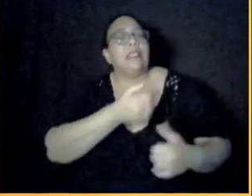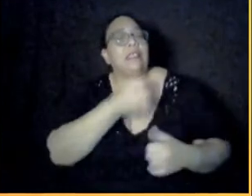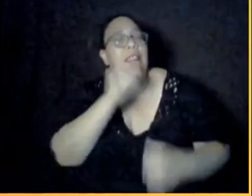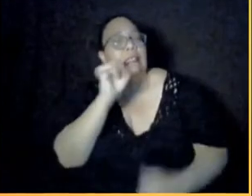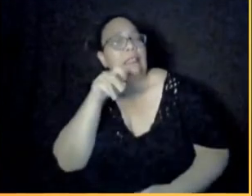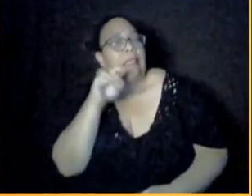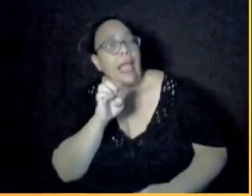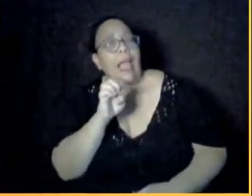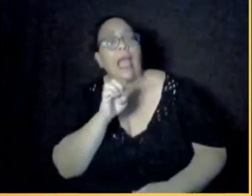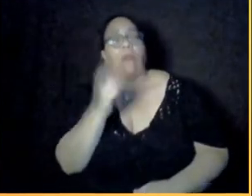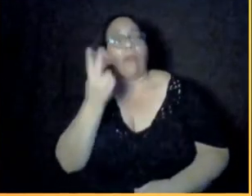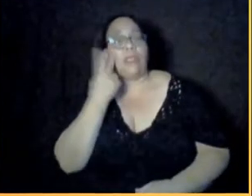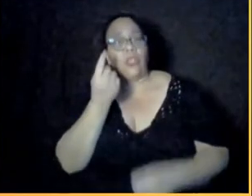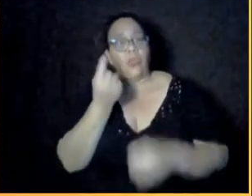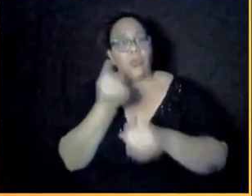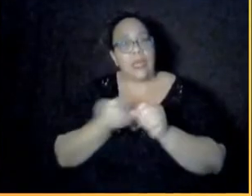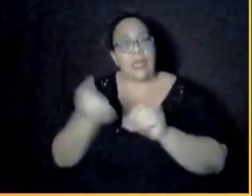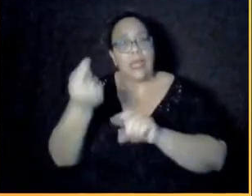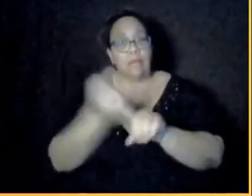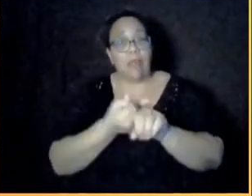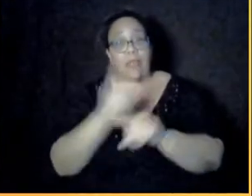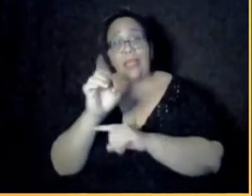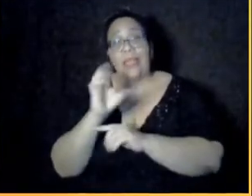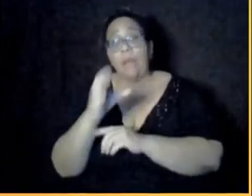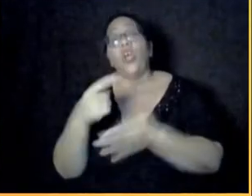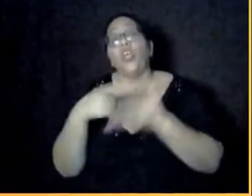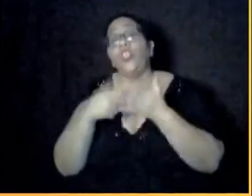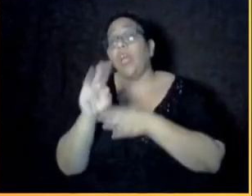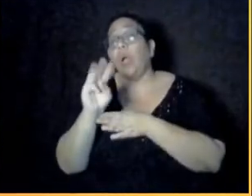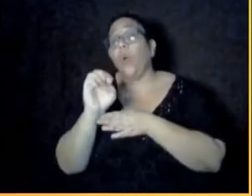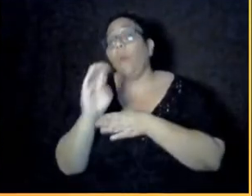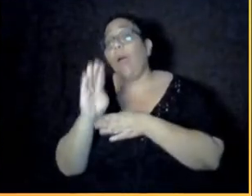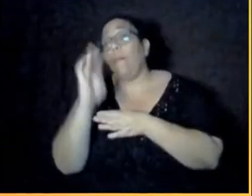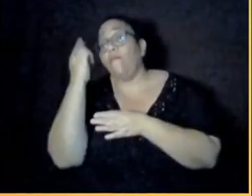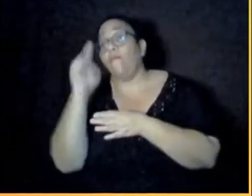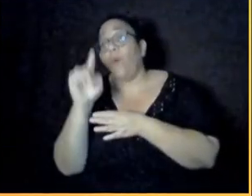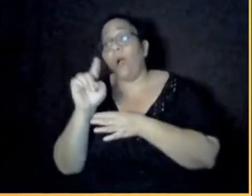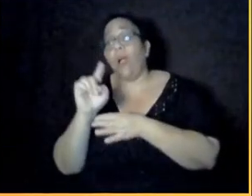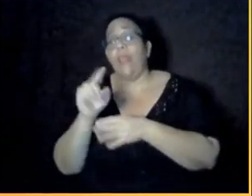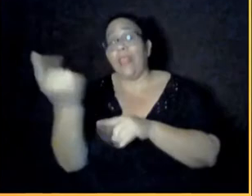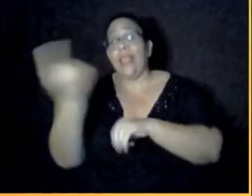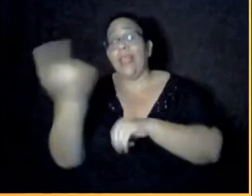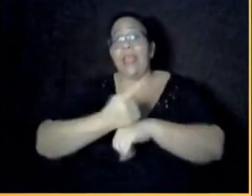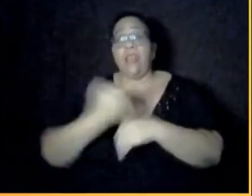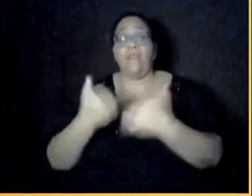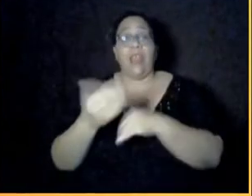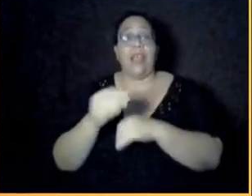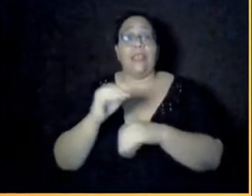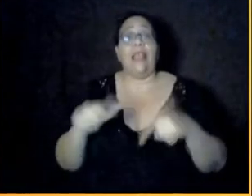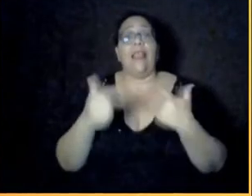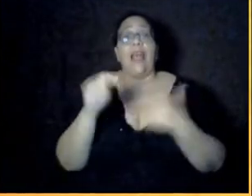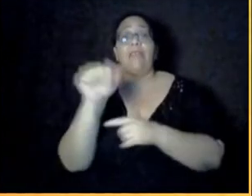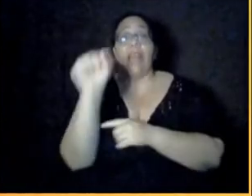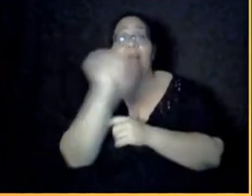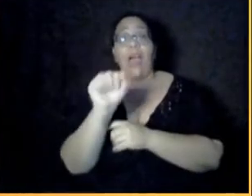next month in December. Check our website for the date of the next Lives at Stake program.